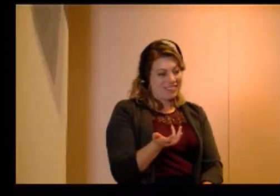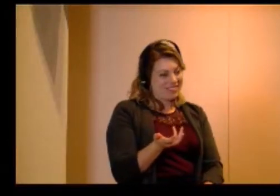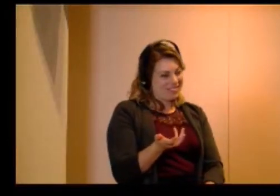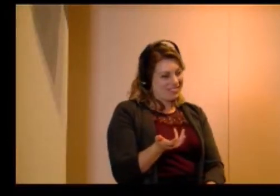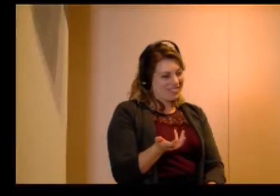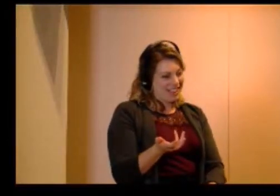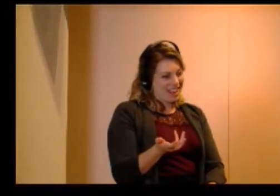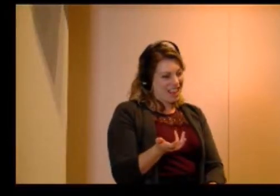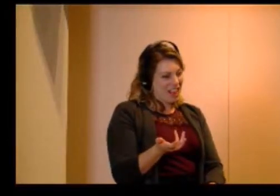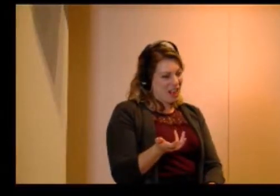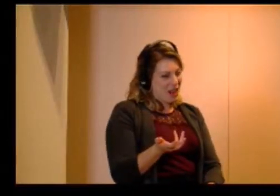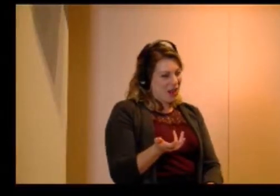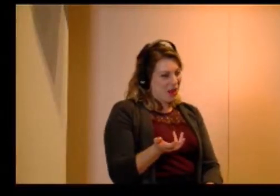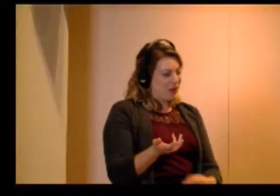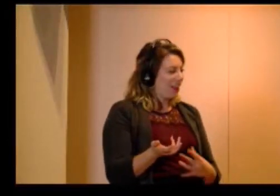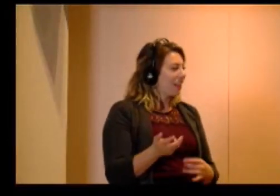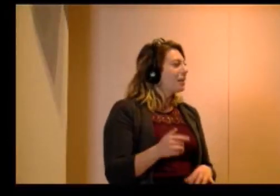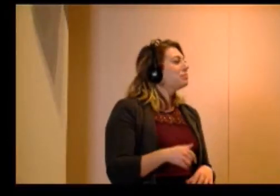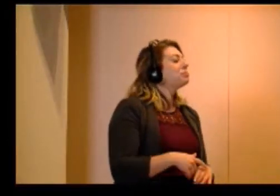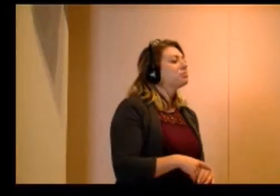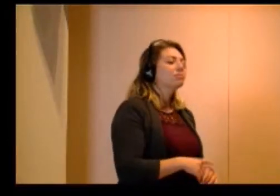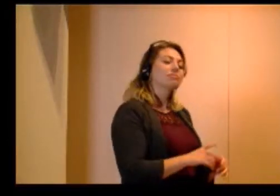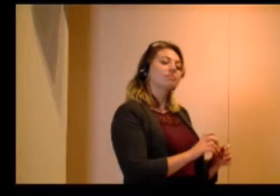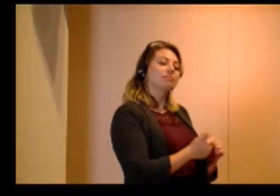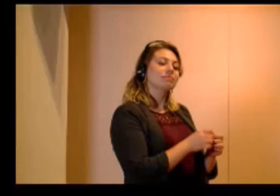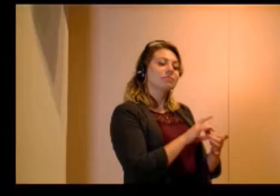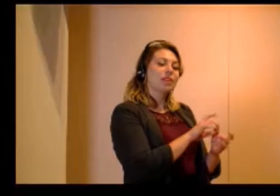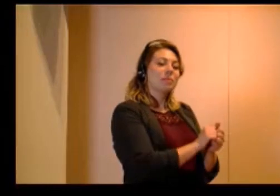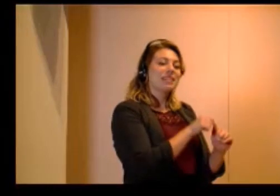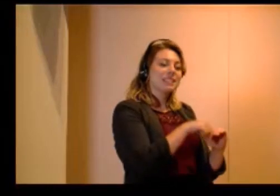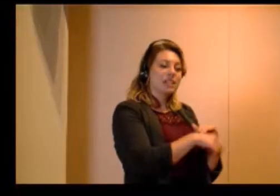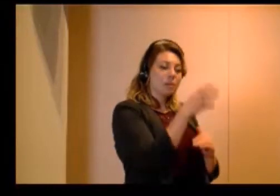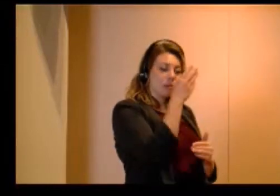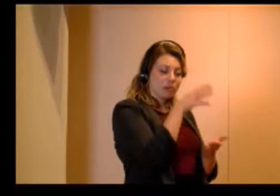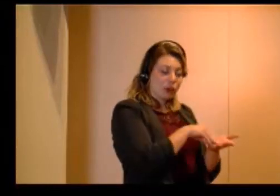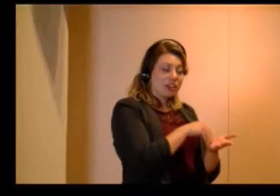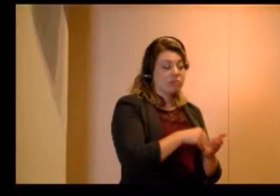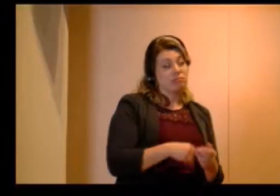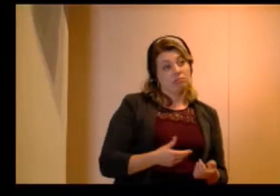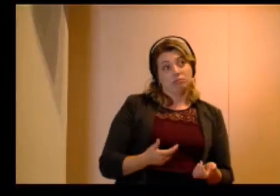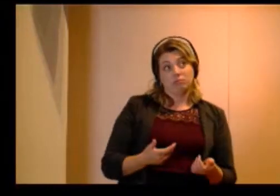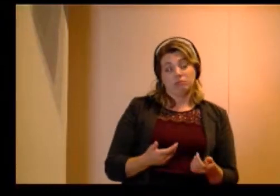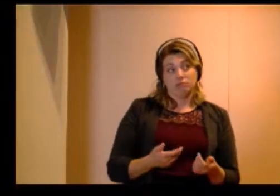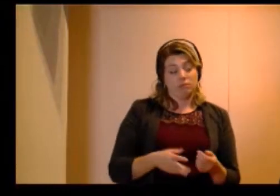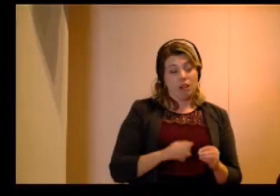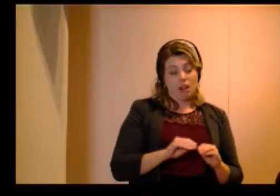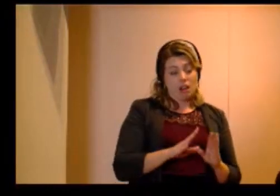Yeah, well, it certainly makes it a lot easier to have good metadata. So,